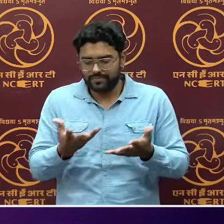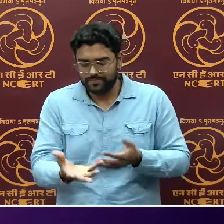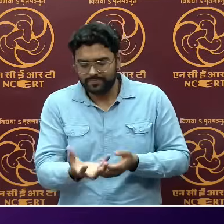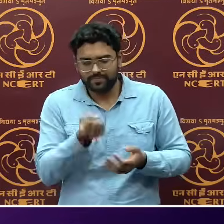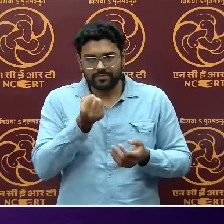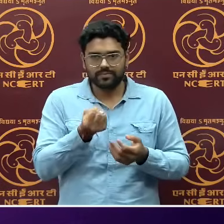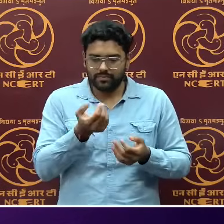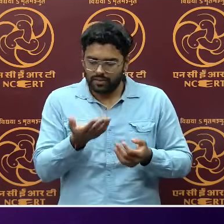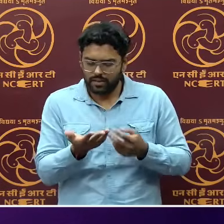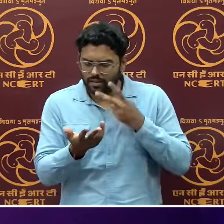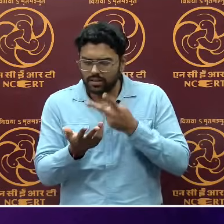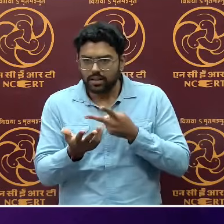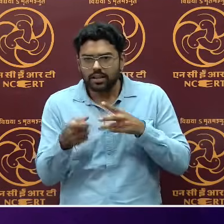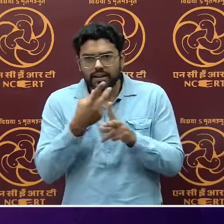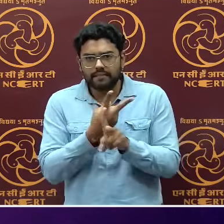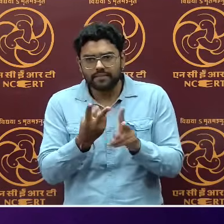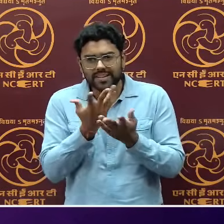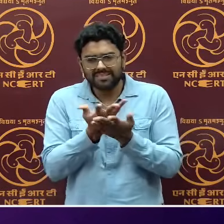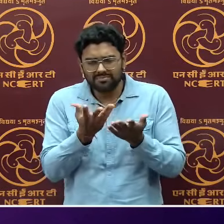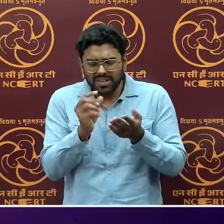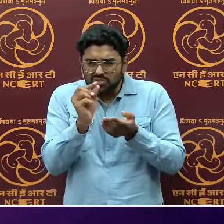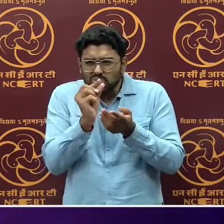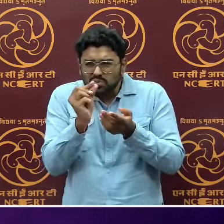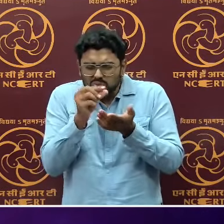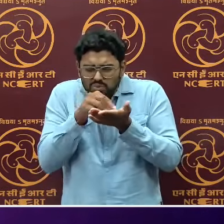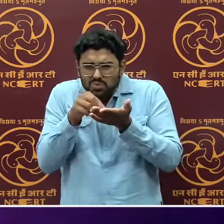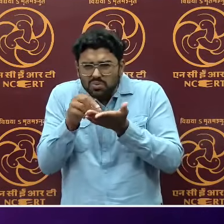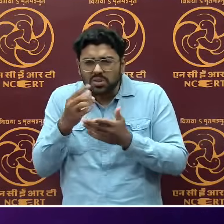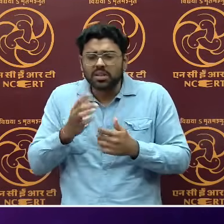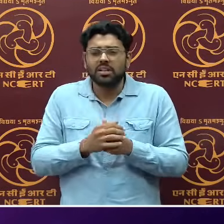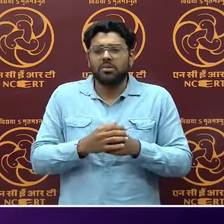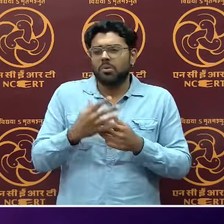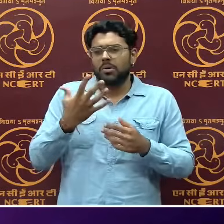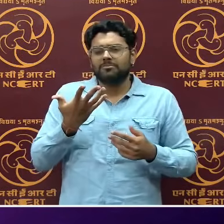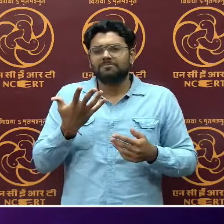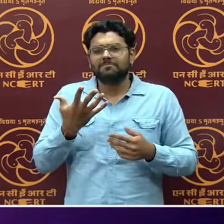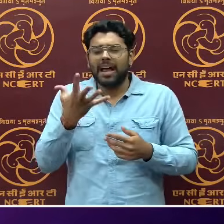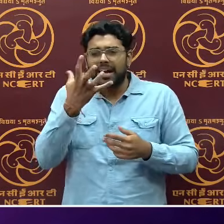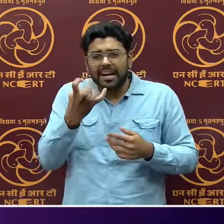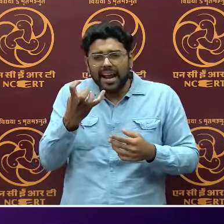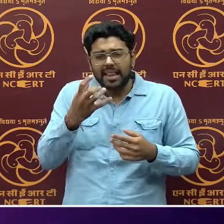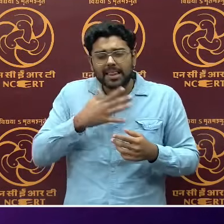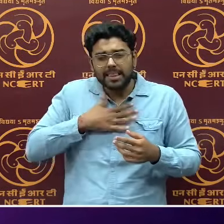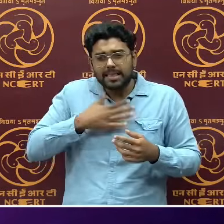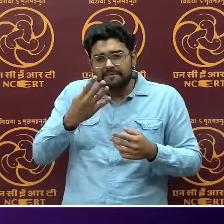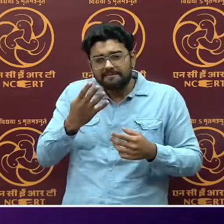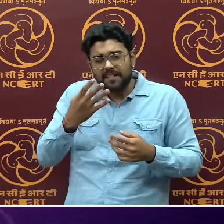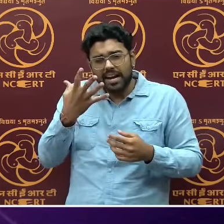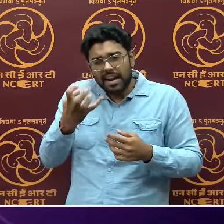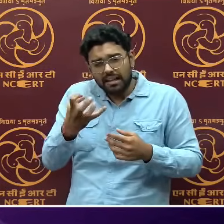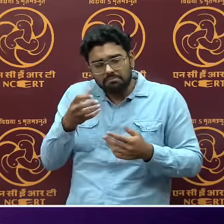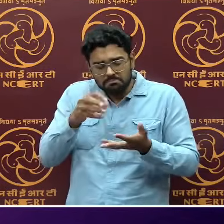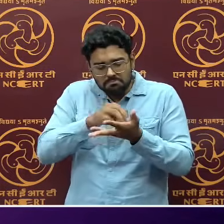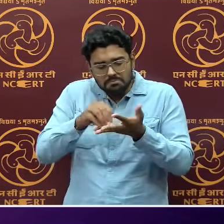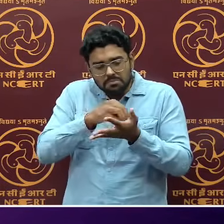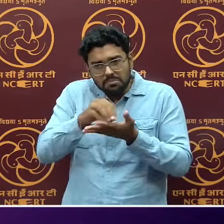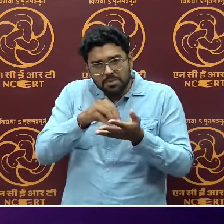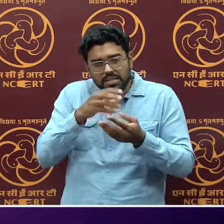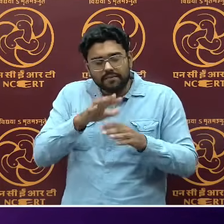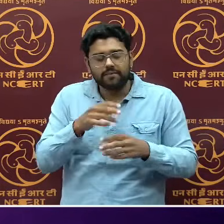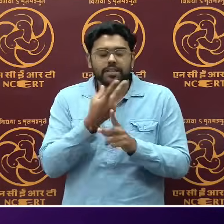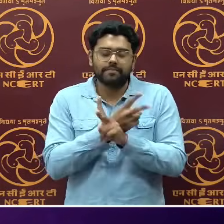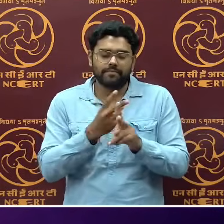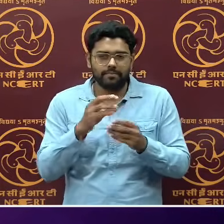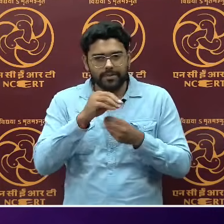particles present in there. Then we have dried leaves present in it. Okay, so both of them, they are